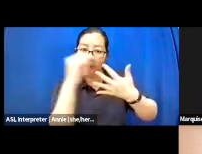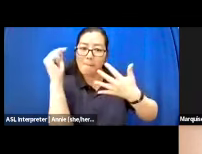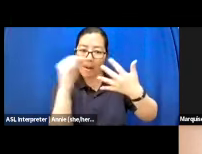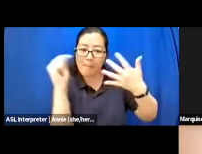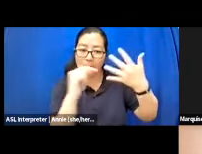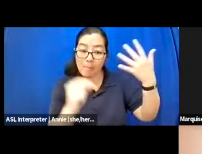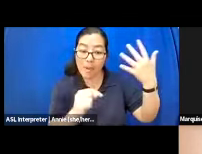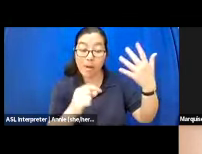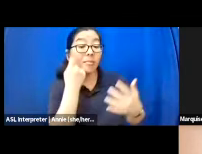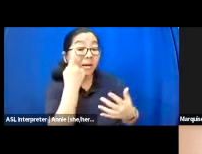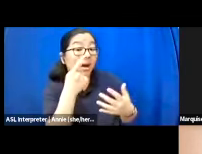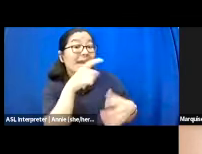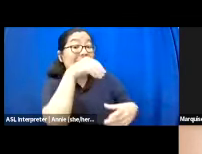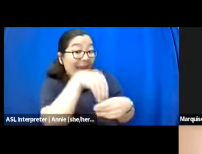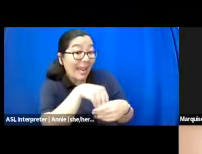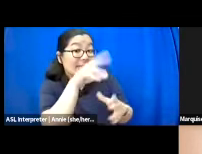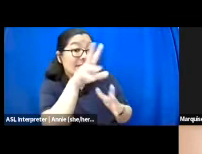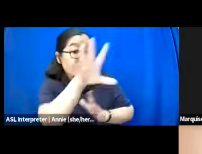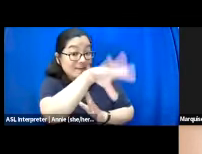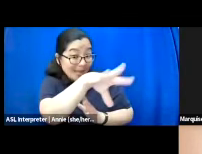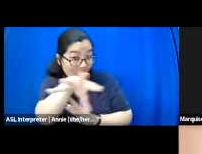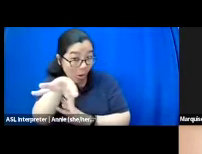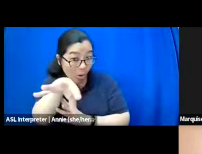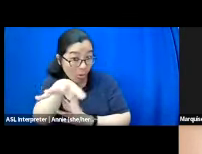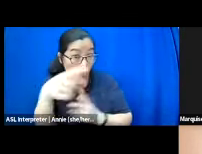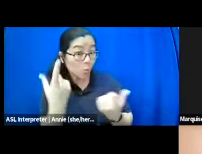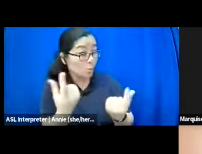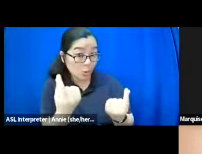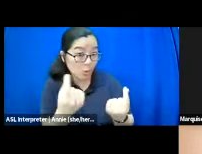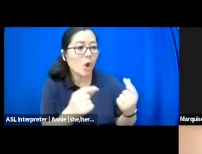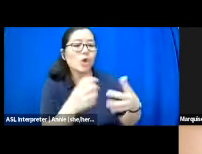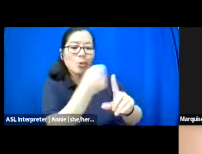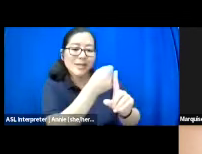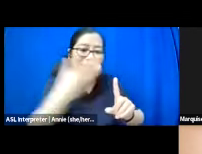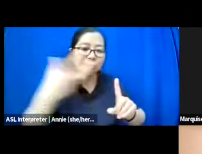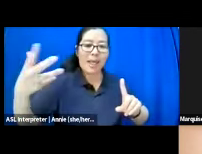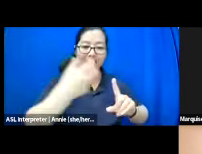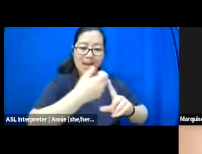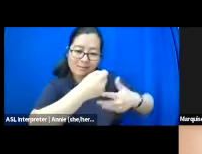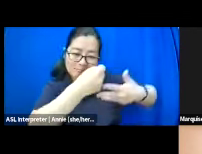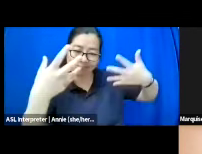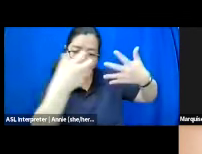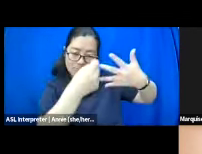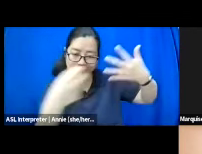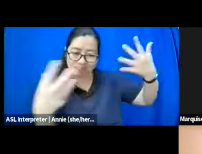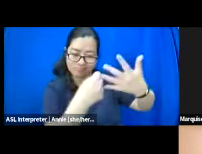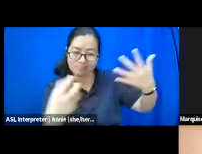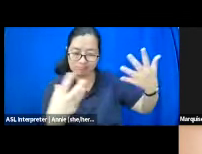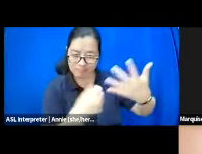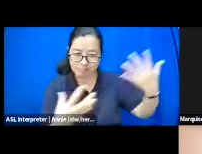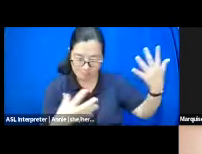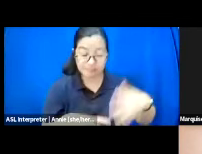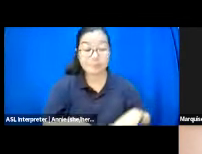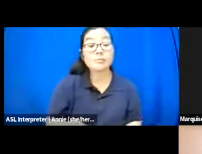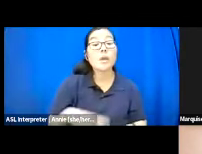what's on the slide. And so what I want you to do is put a lot of pictures in there, because when I try to do the video for my class, as